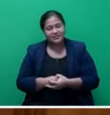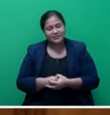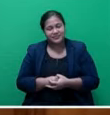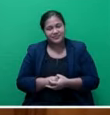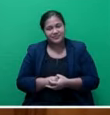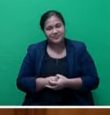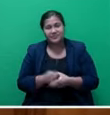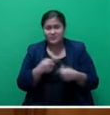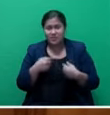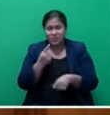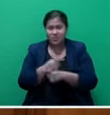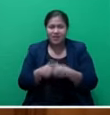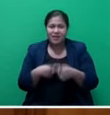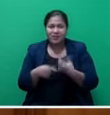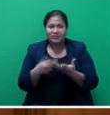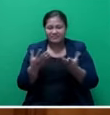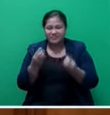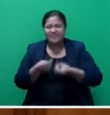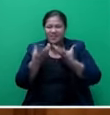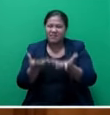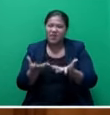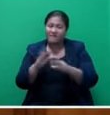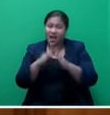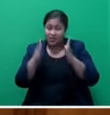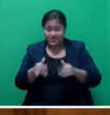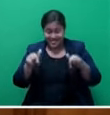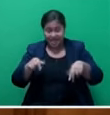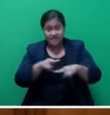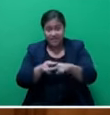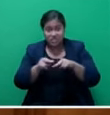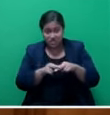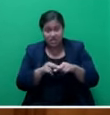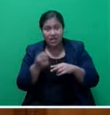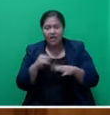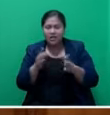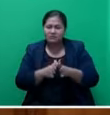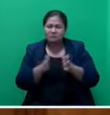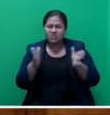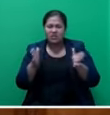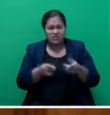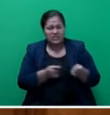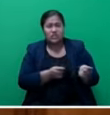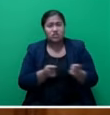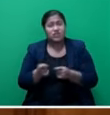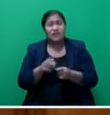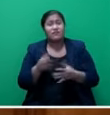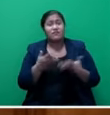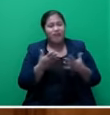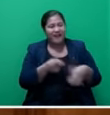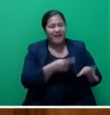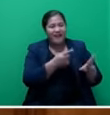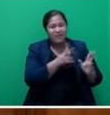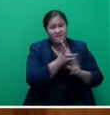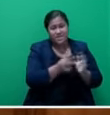spoke about the availability of housing in Fiji and the general shift from the rural areas